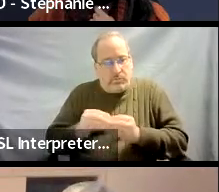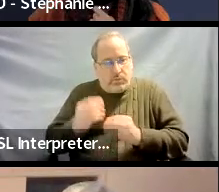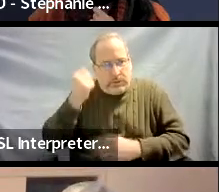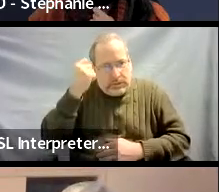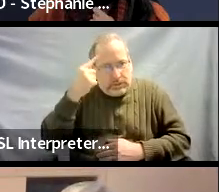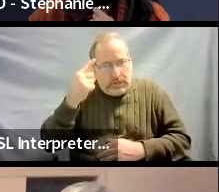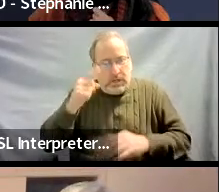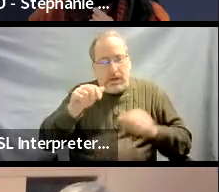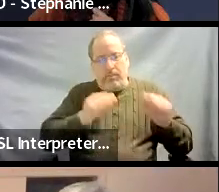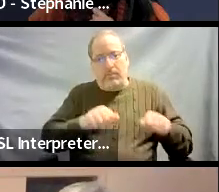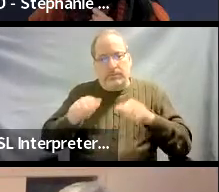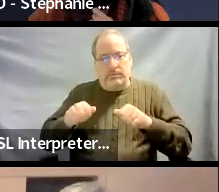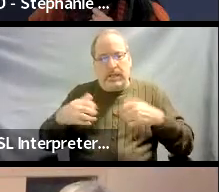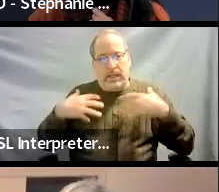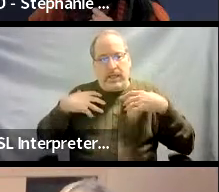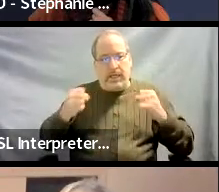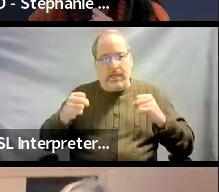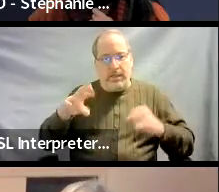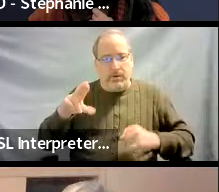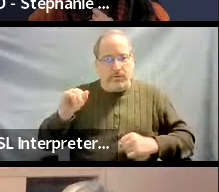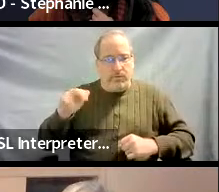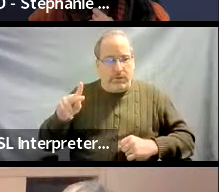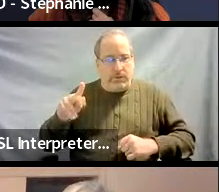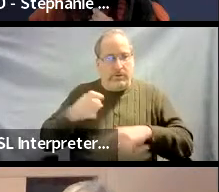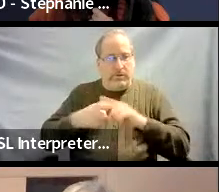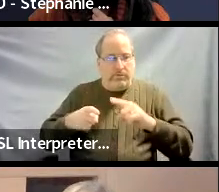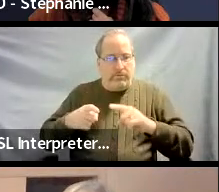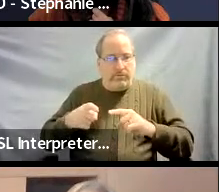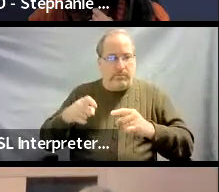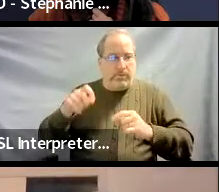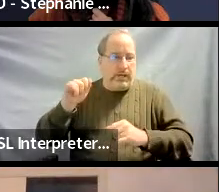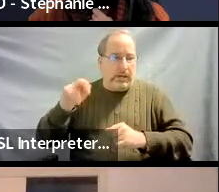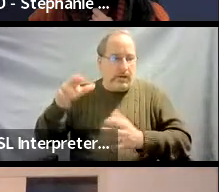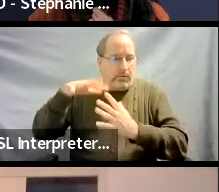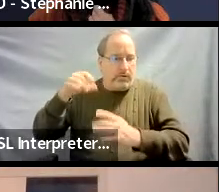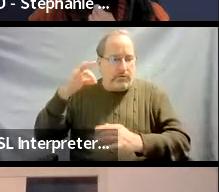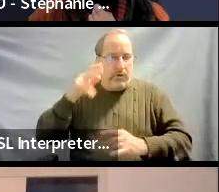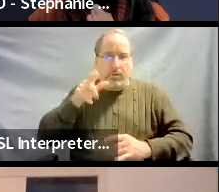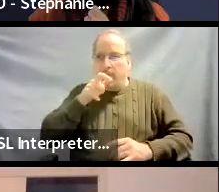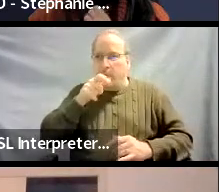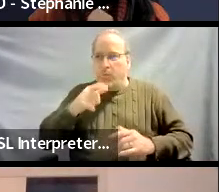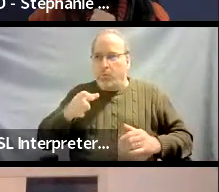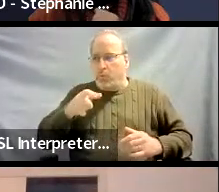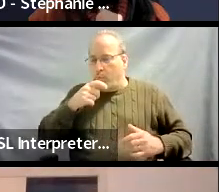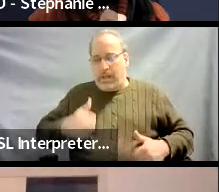potential health risks from air pollution to the residents of Stockton.